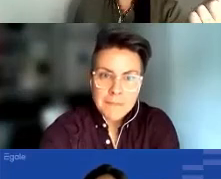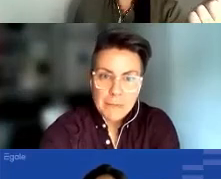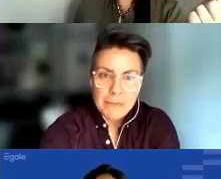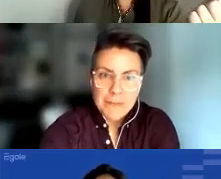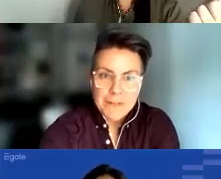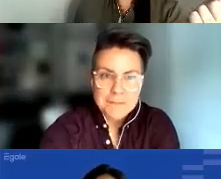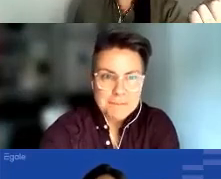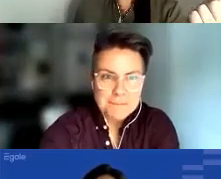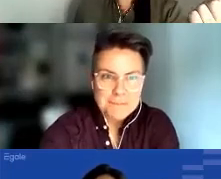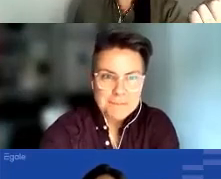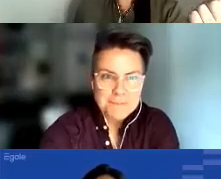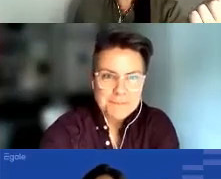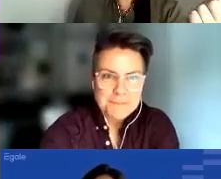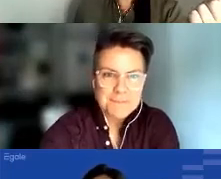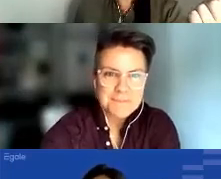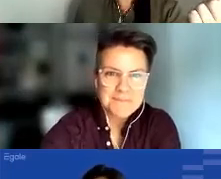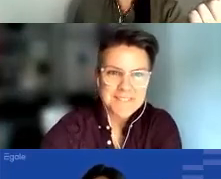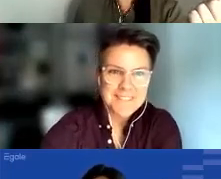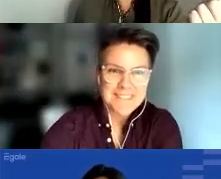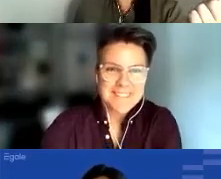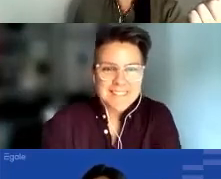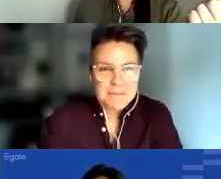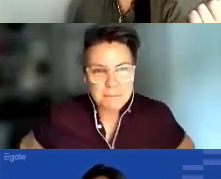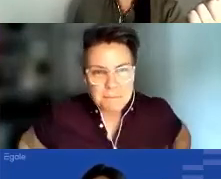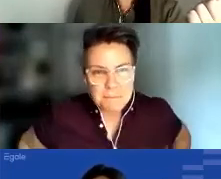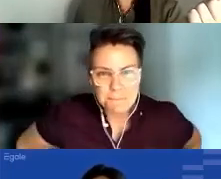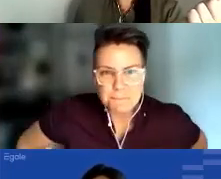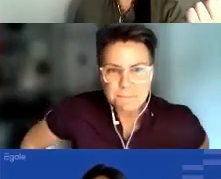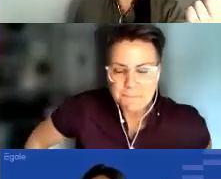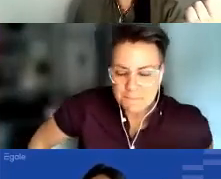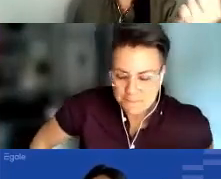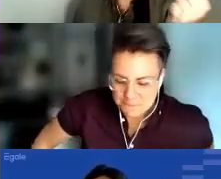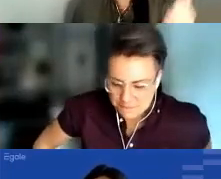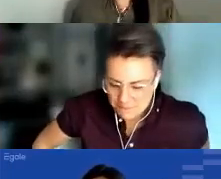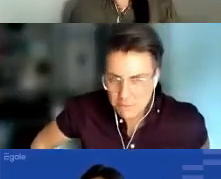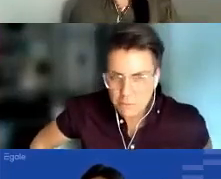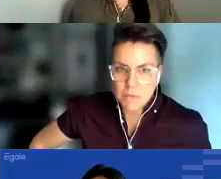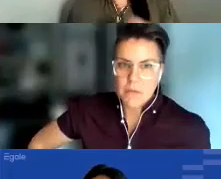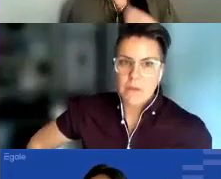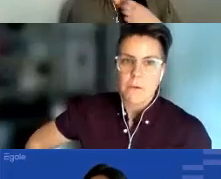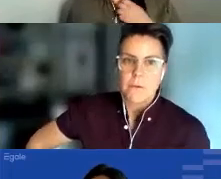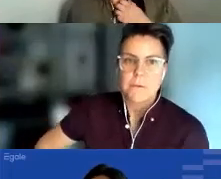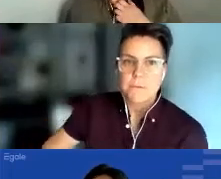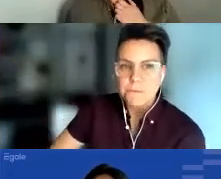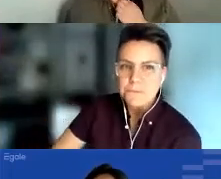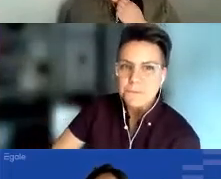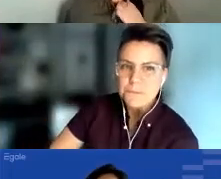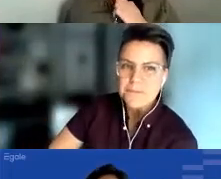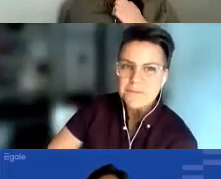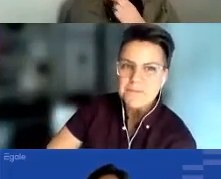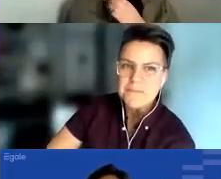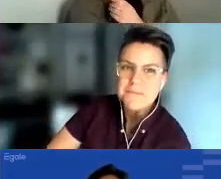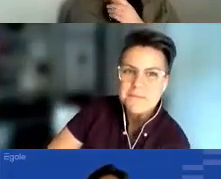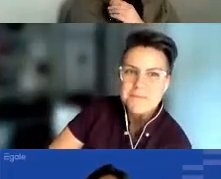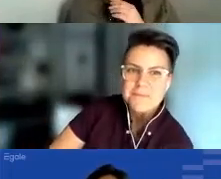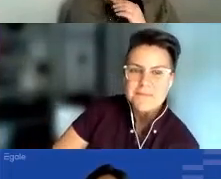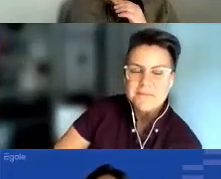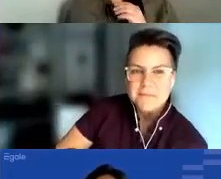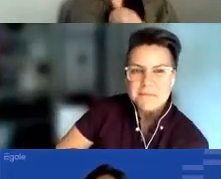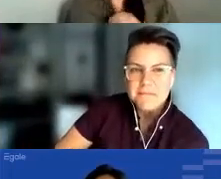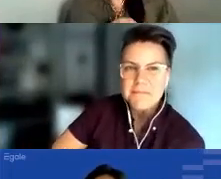The research findings should be out early next year. Through 2022, we're working on multiple things,